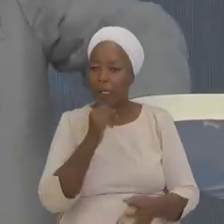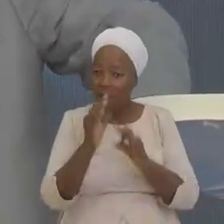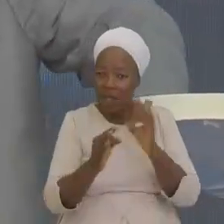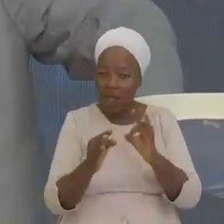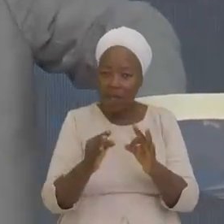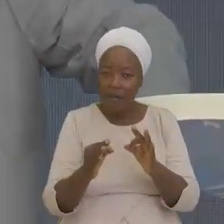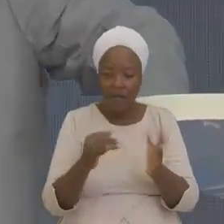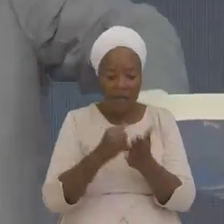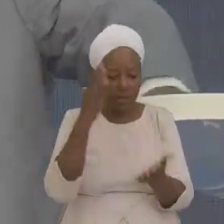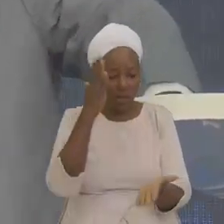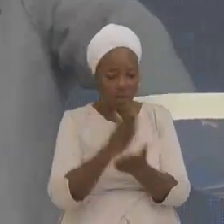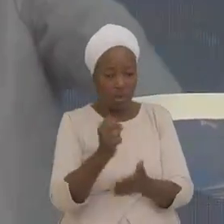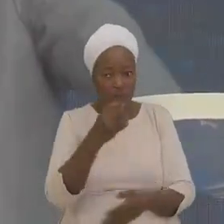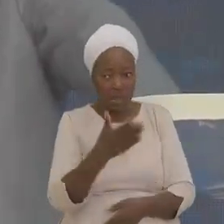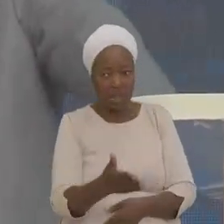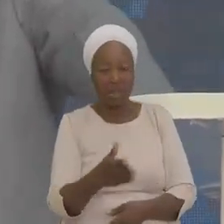stops there, no problem.